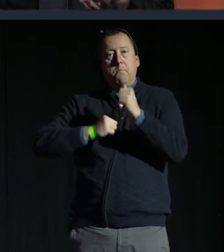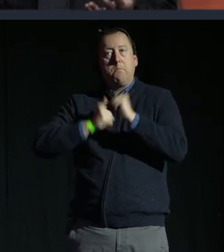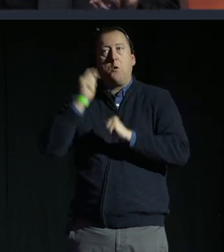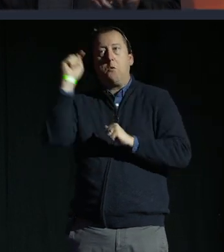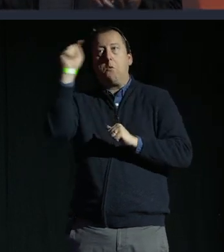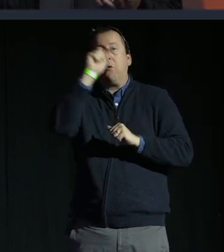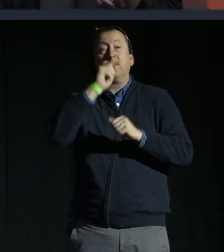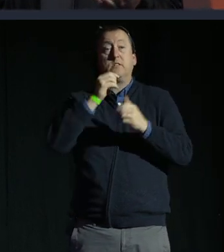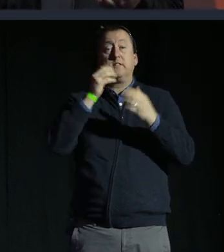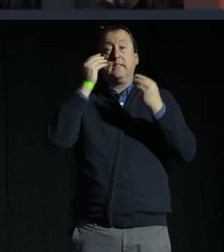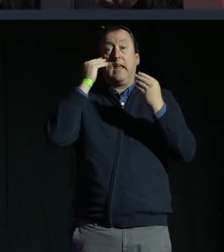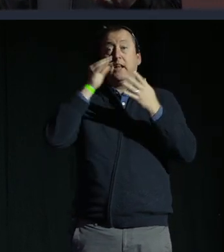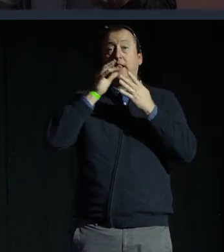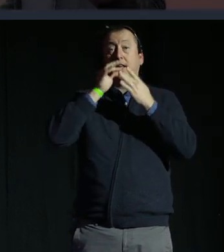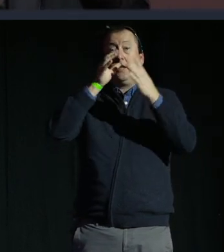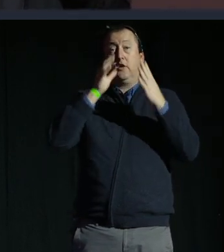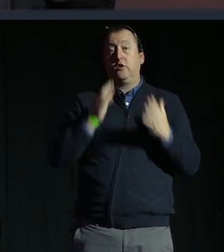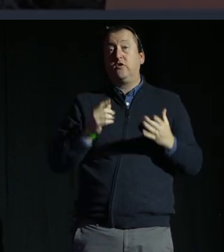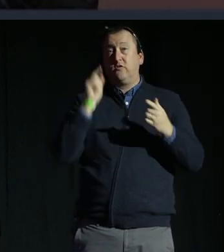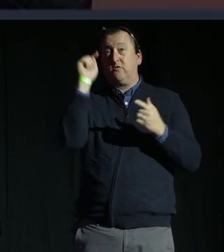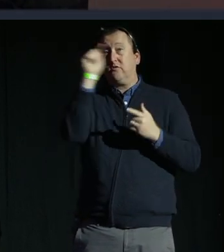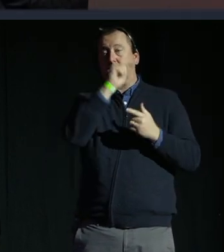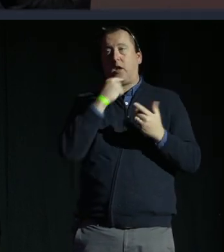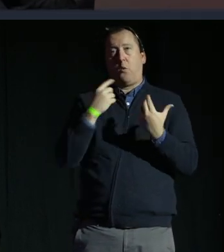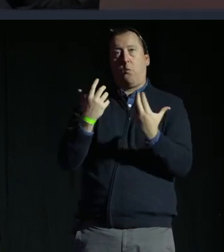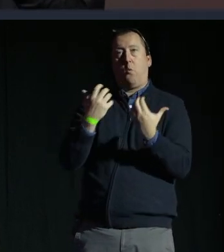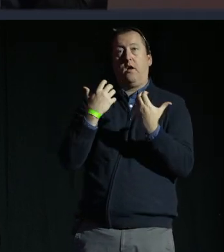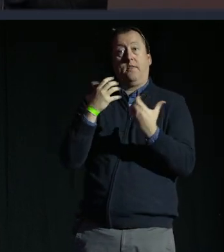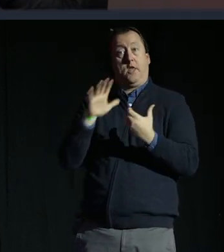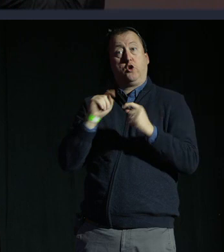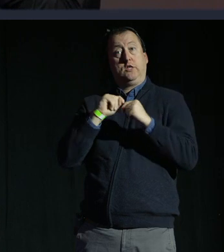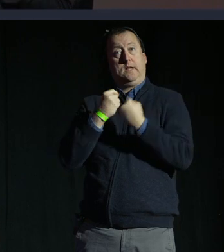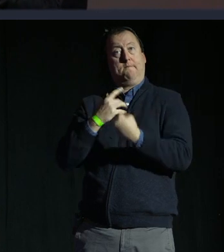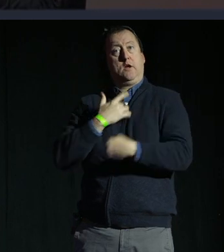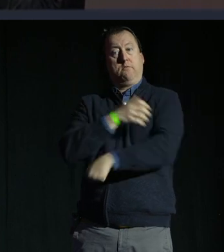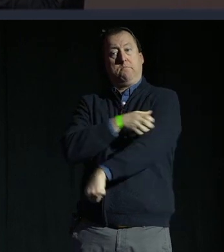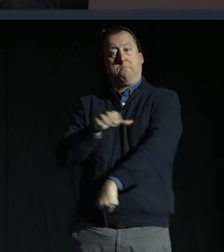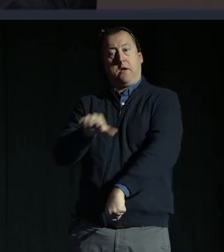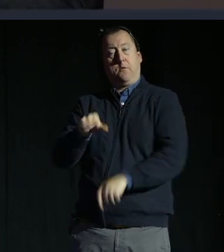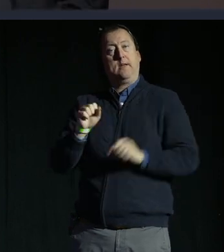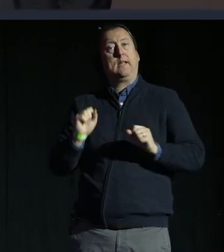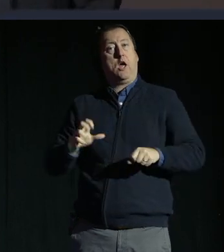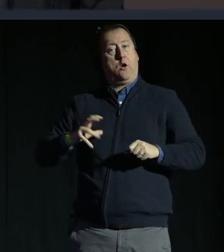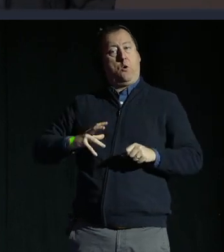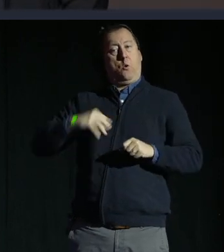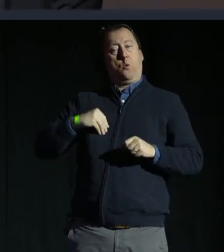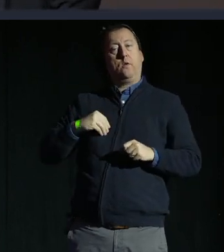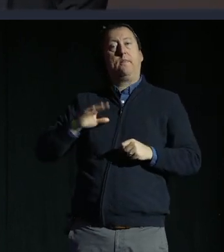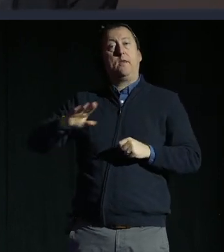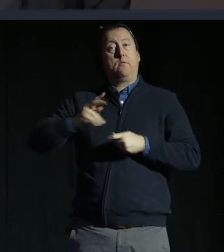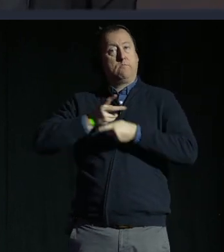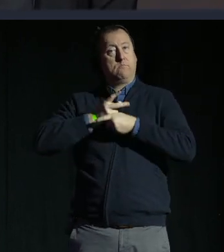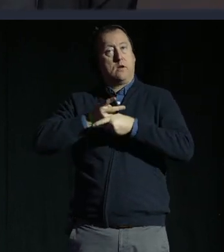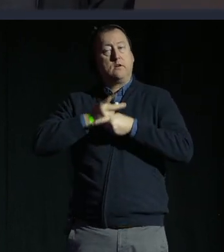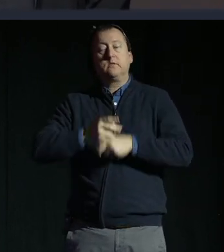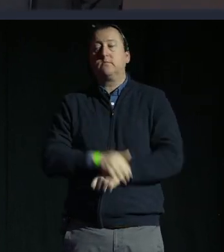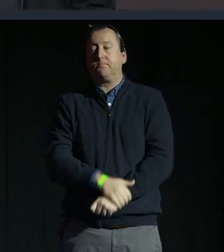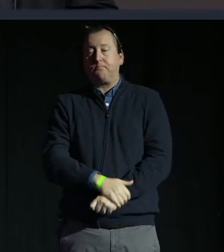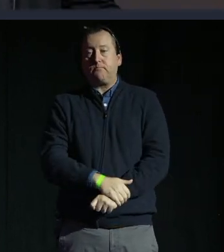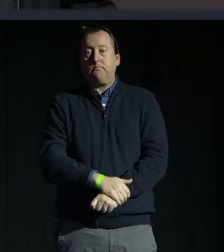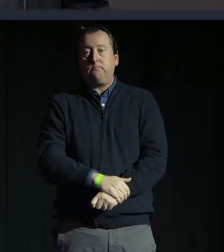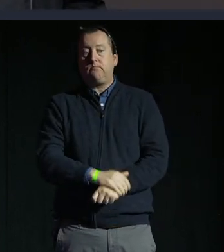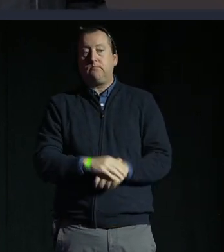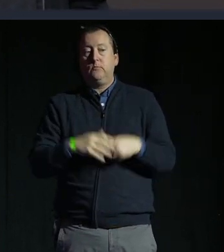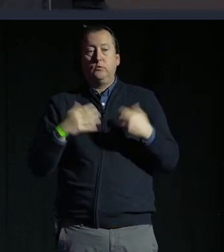I've talked to wants to empower their teams to own their own data products. And